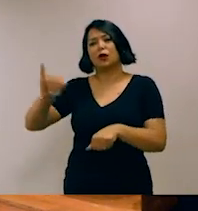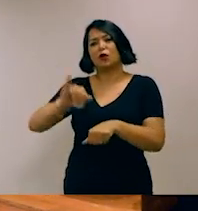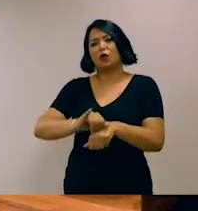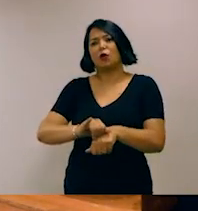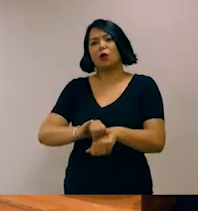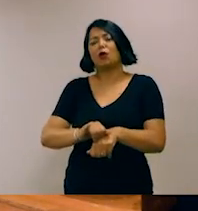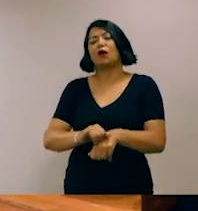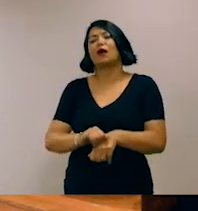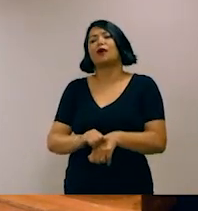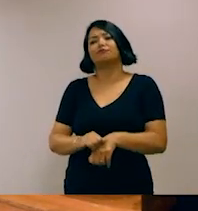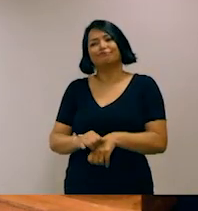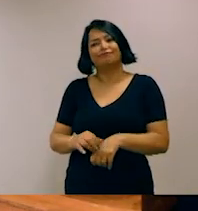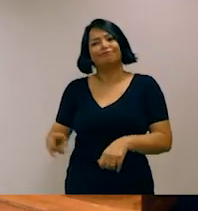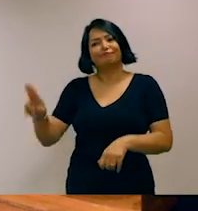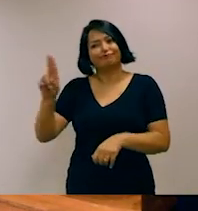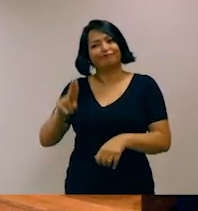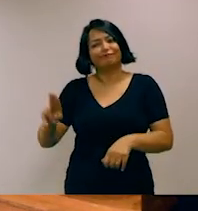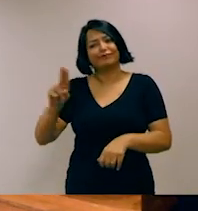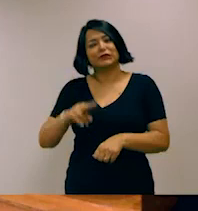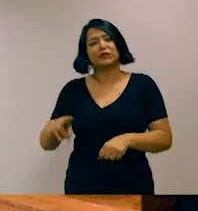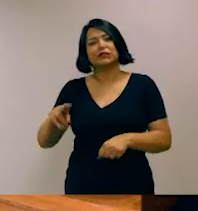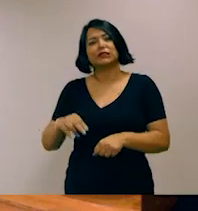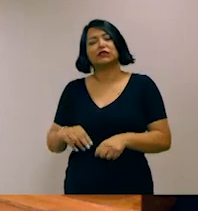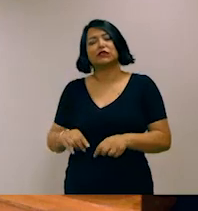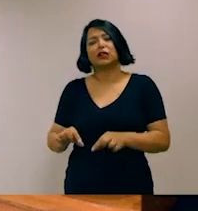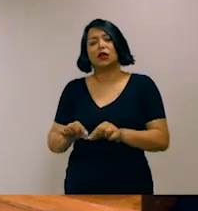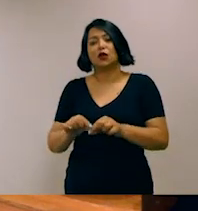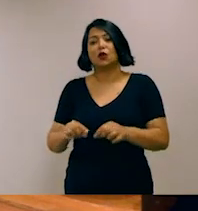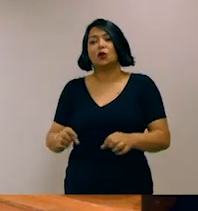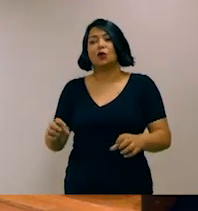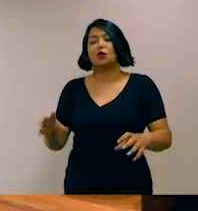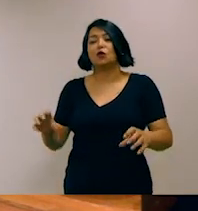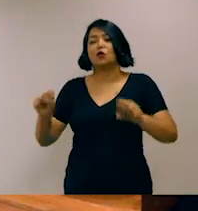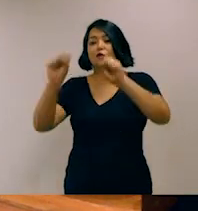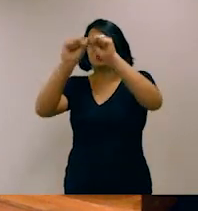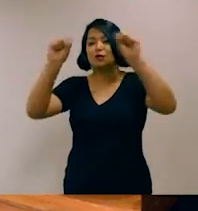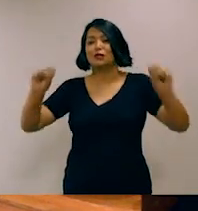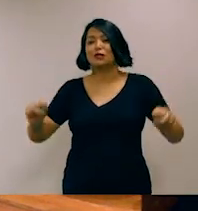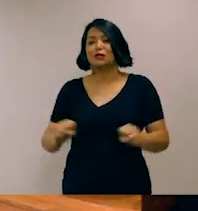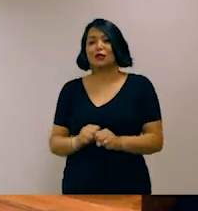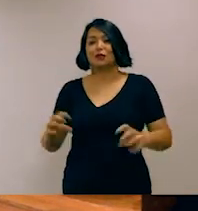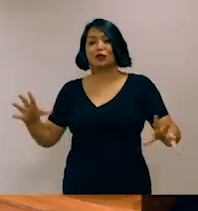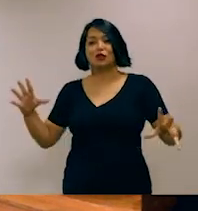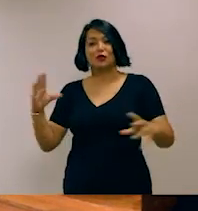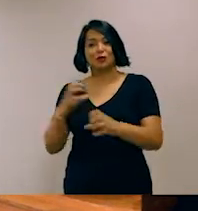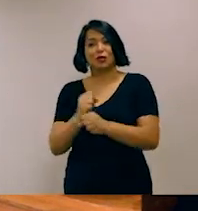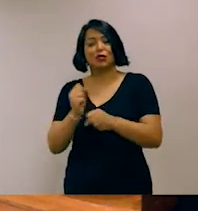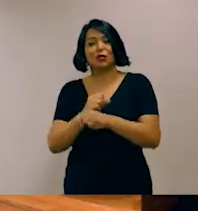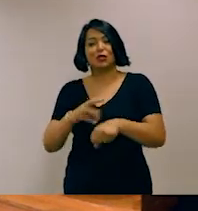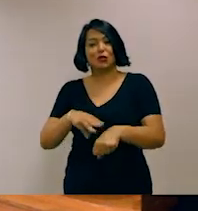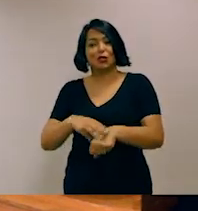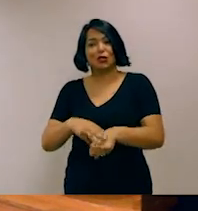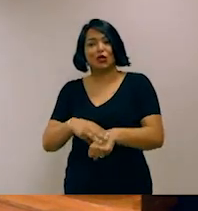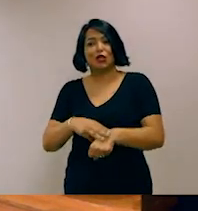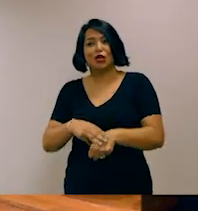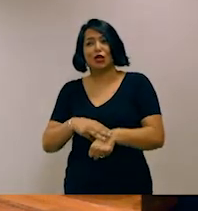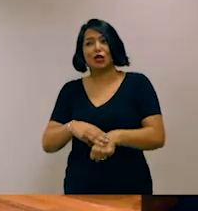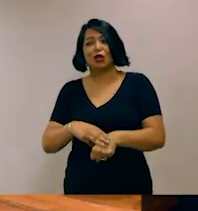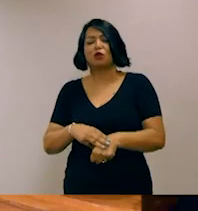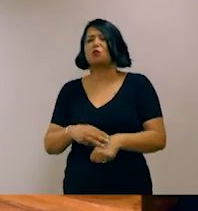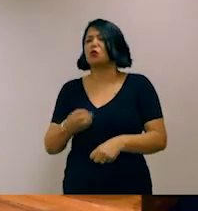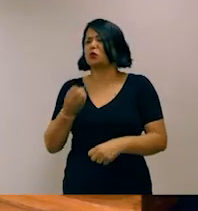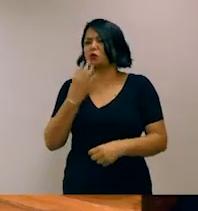And I could add the distance of the cosine, and this is a very good metric to analyze the distance between the words.